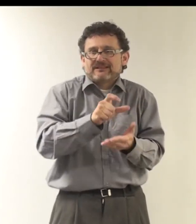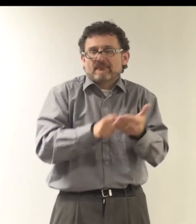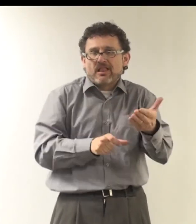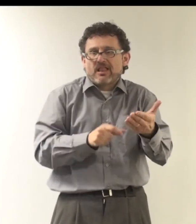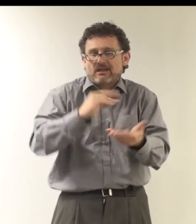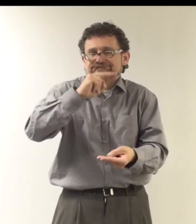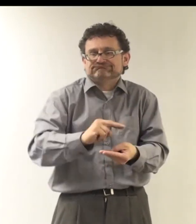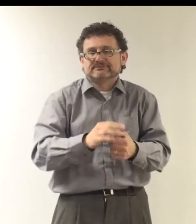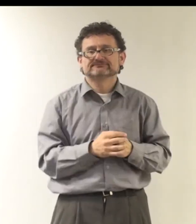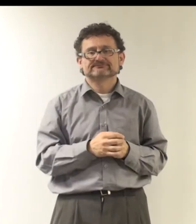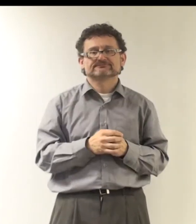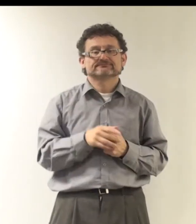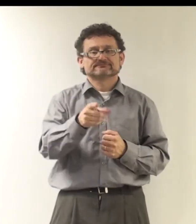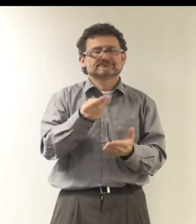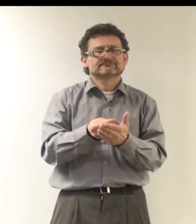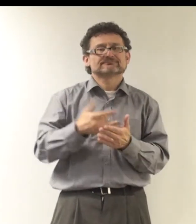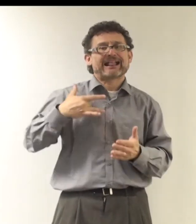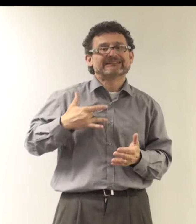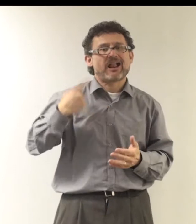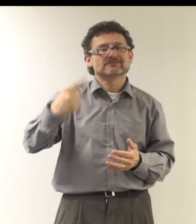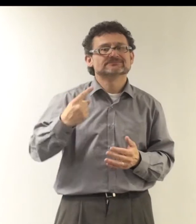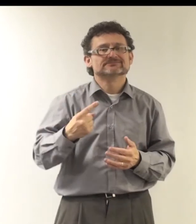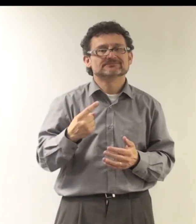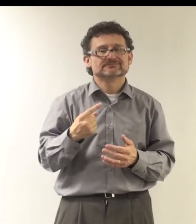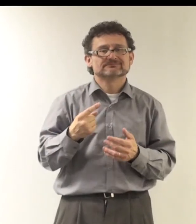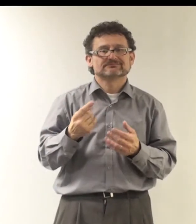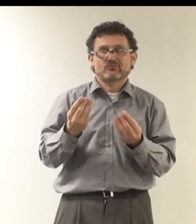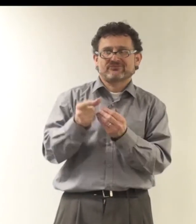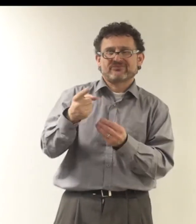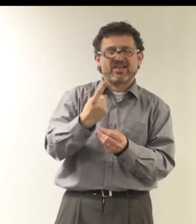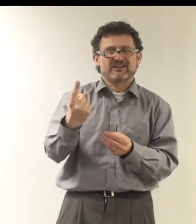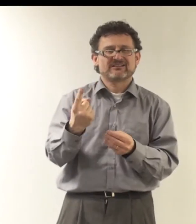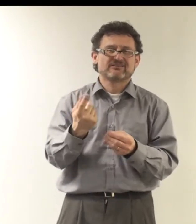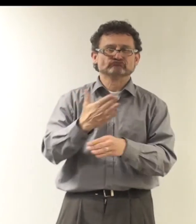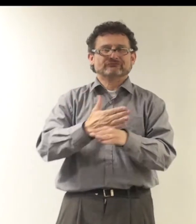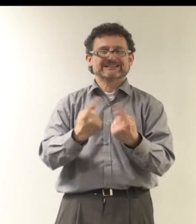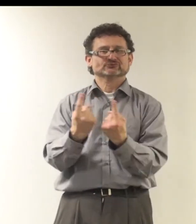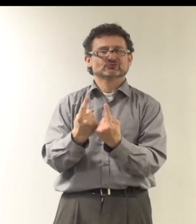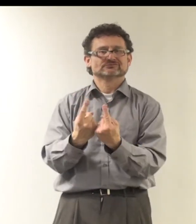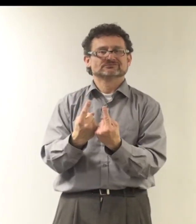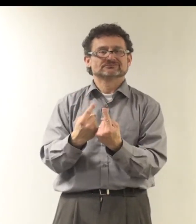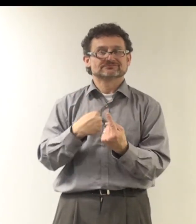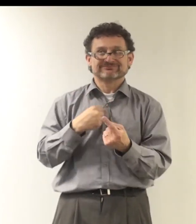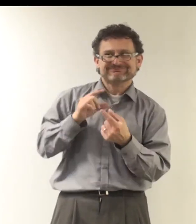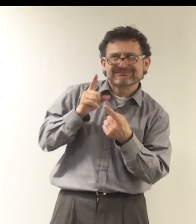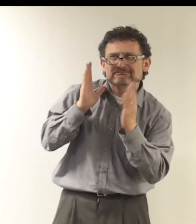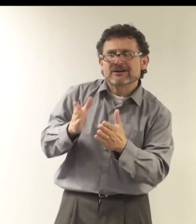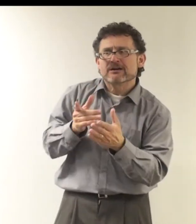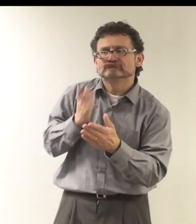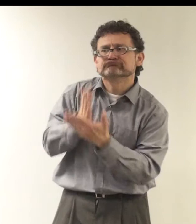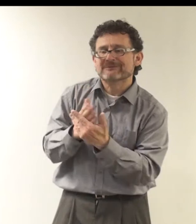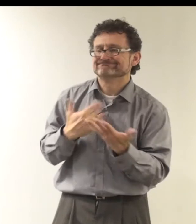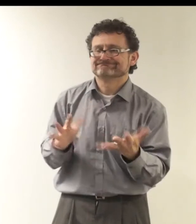expense of other crucial green issues. Our manifesto will be uncompromising in its focus on the environment of London and beyond.